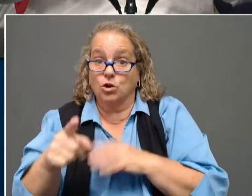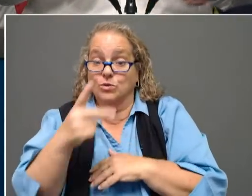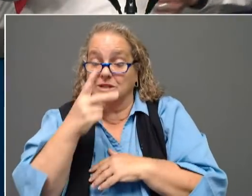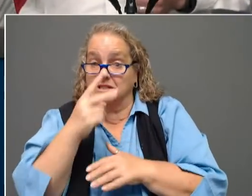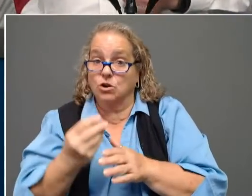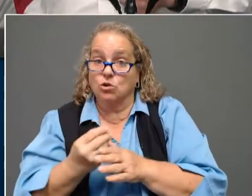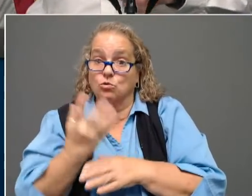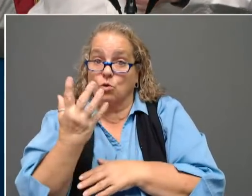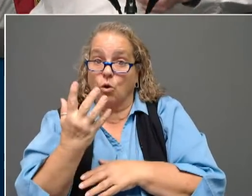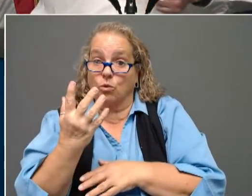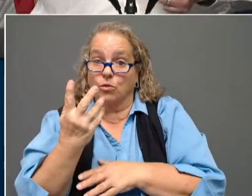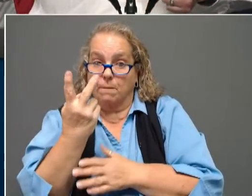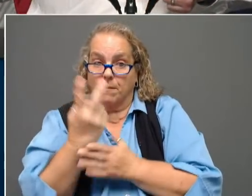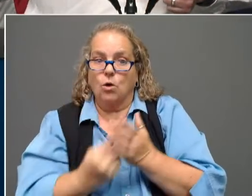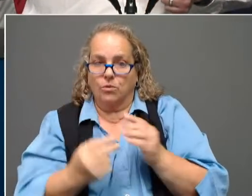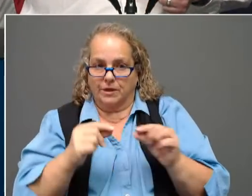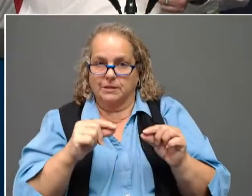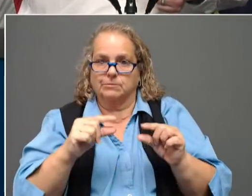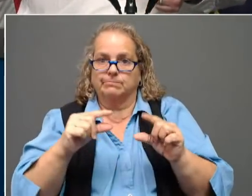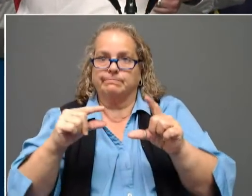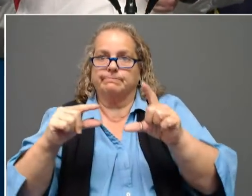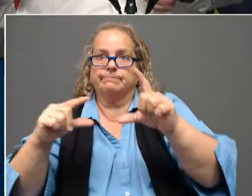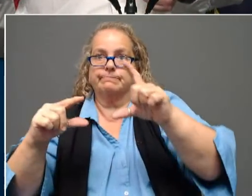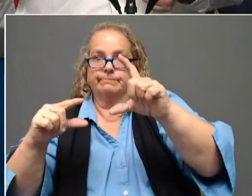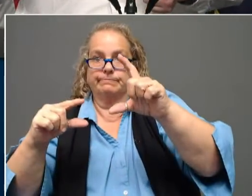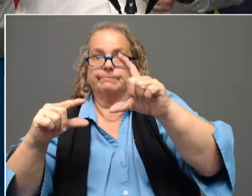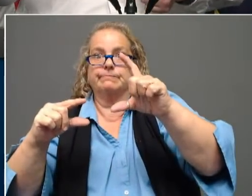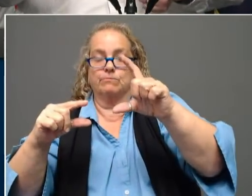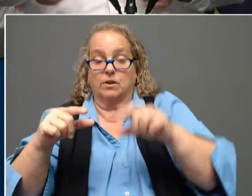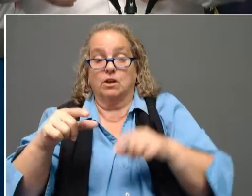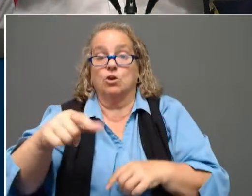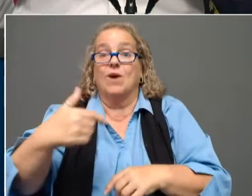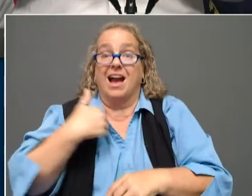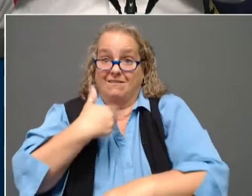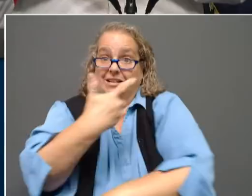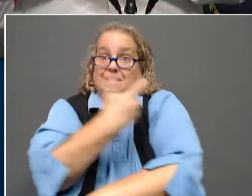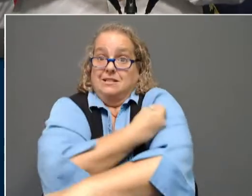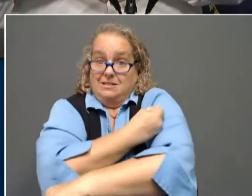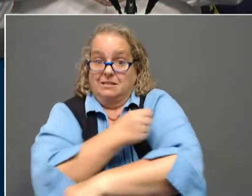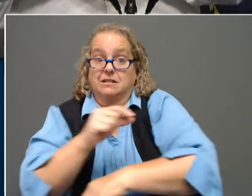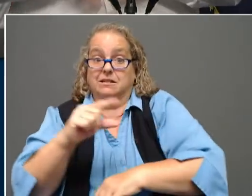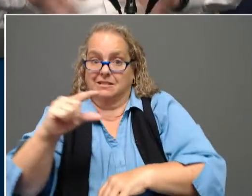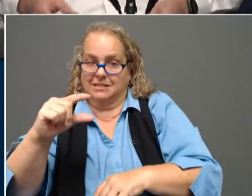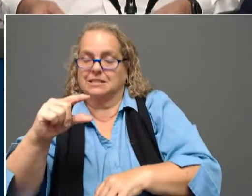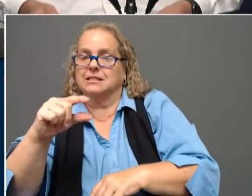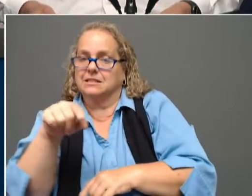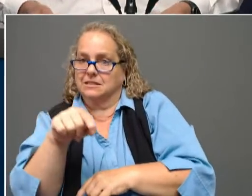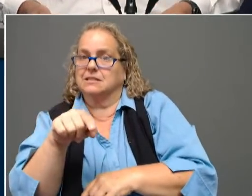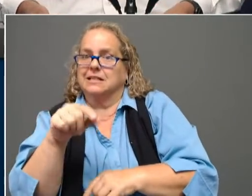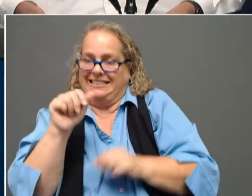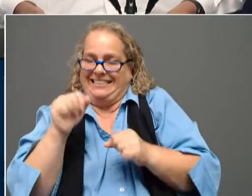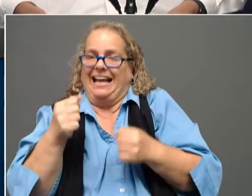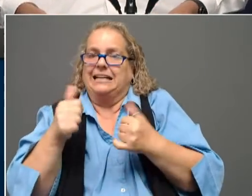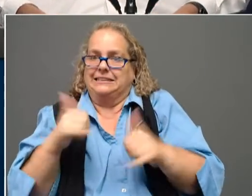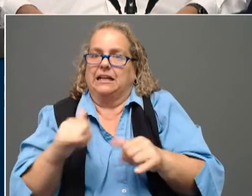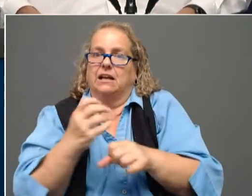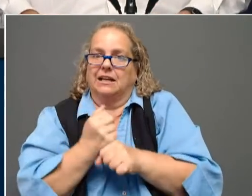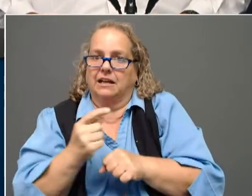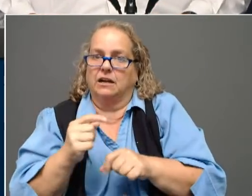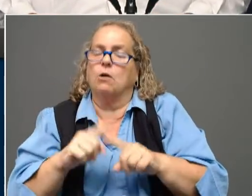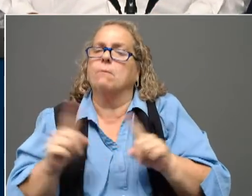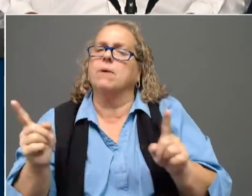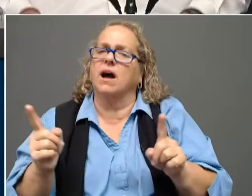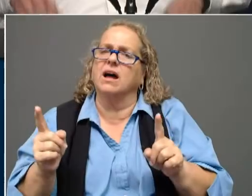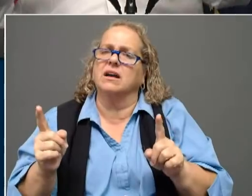in both, but the protection of the vaccine is staying intact. These vaccines are safe, and let me be very, very clear. There is no